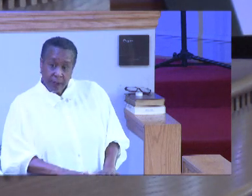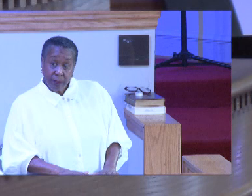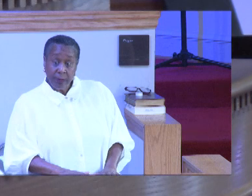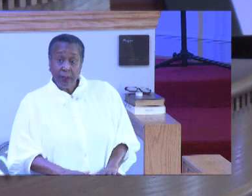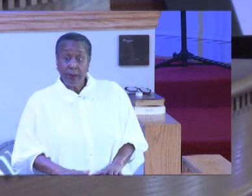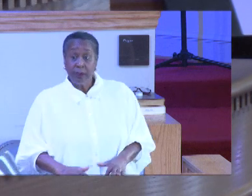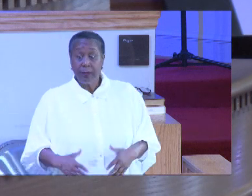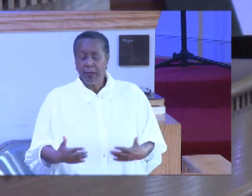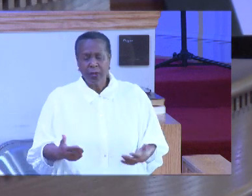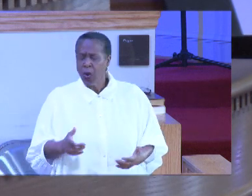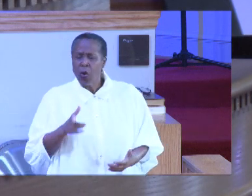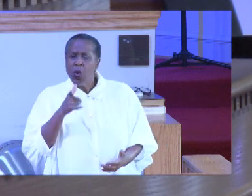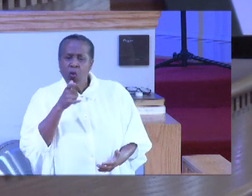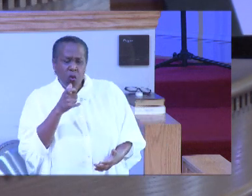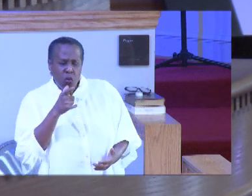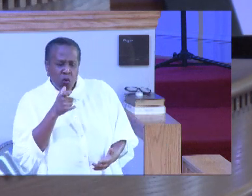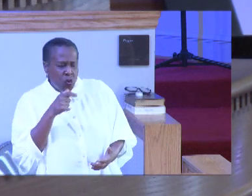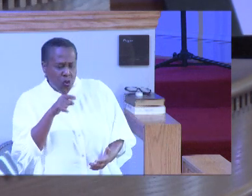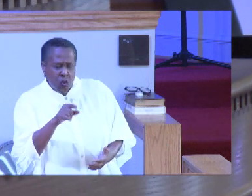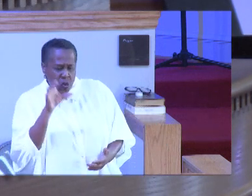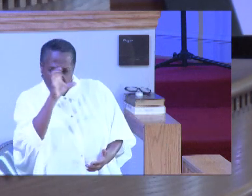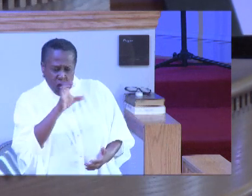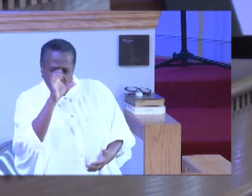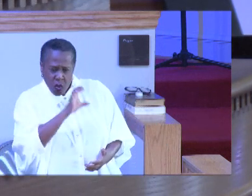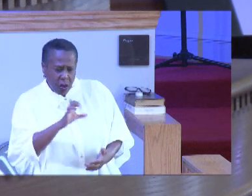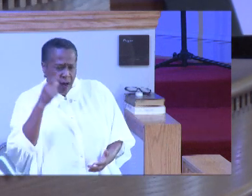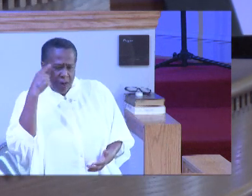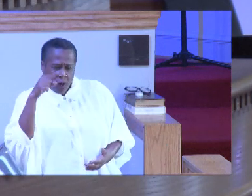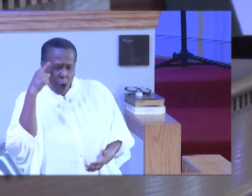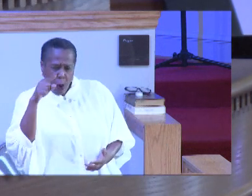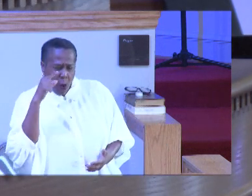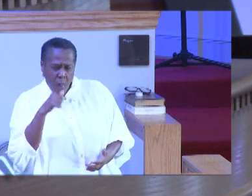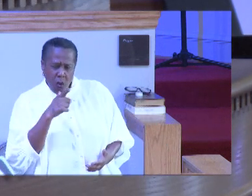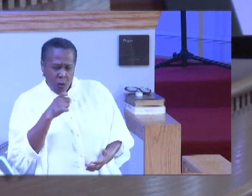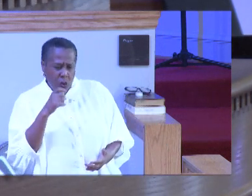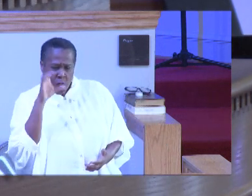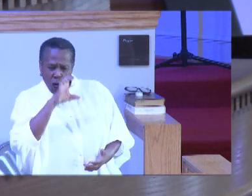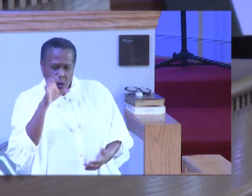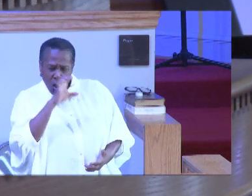And who are you looking for?